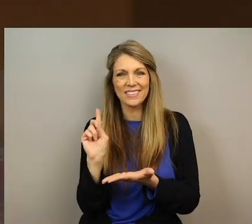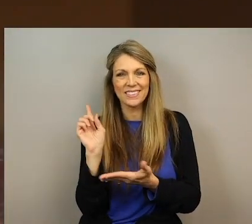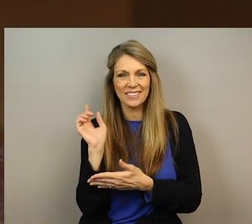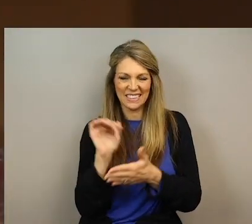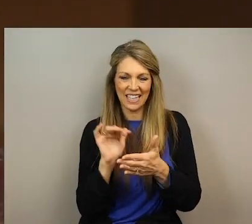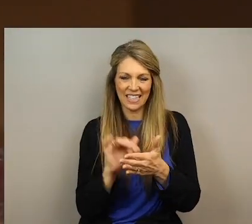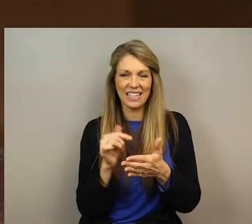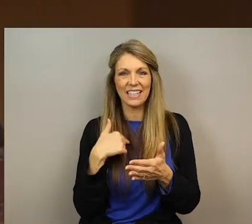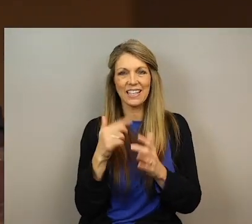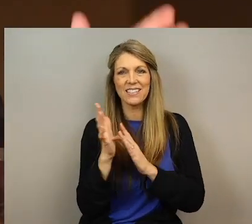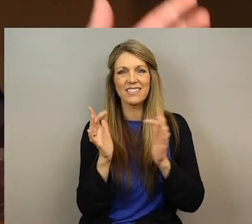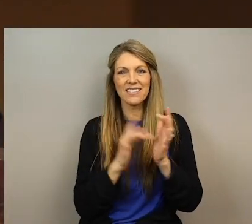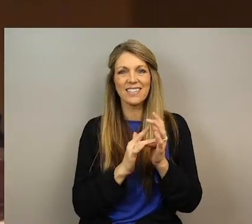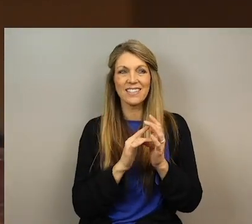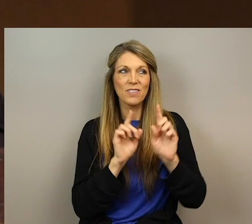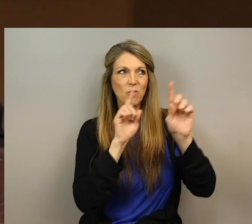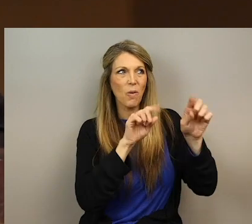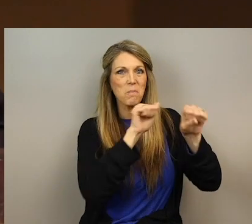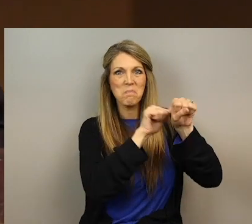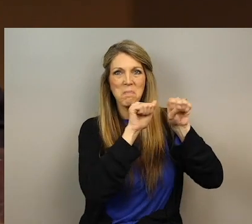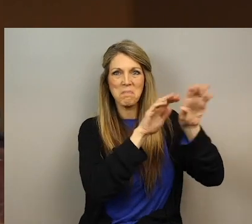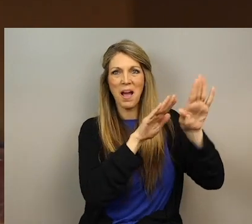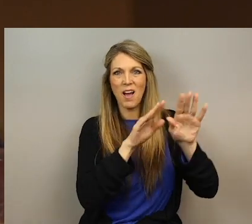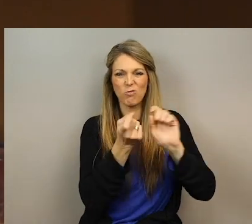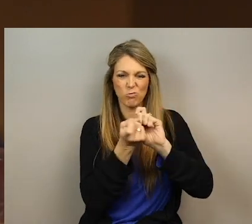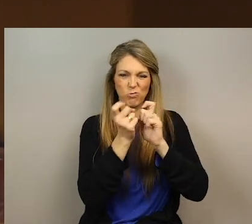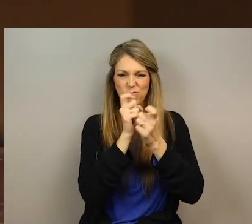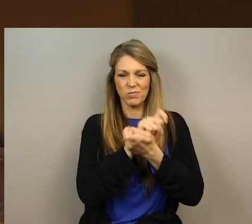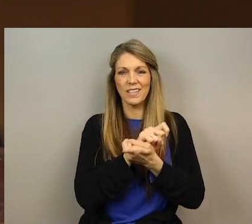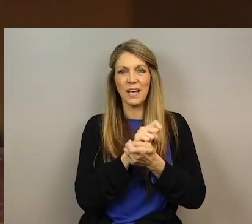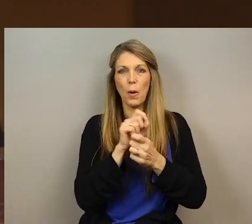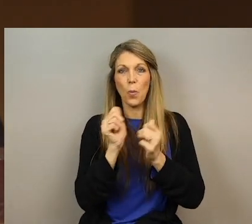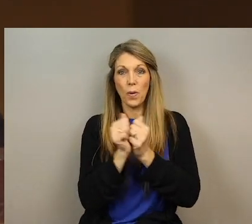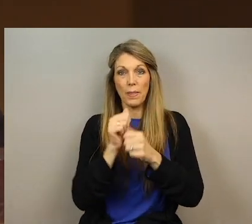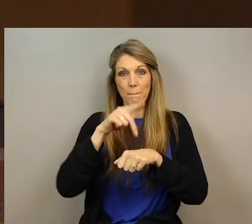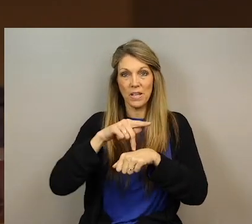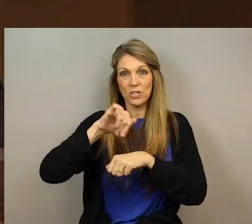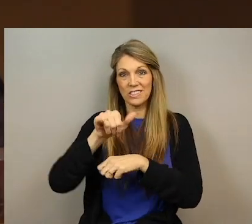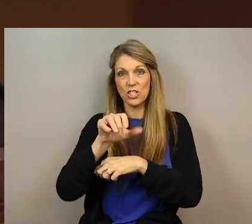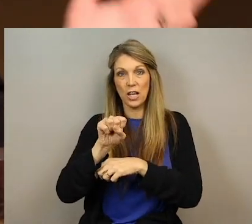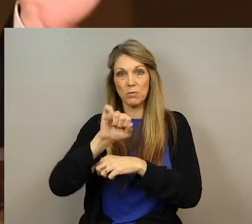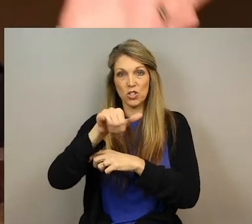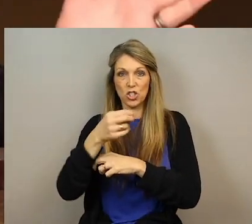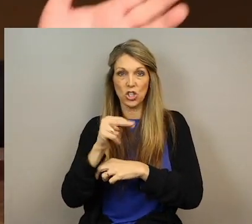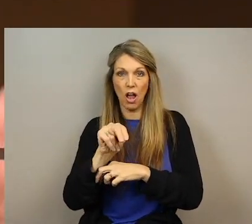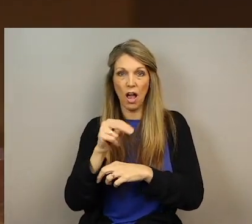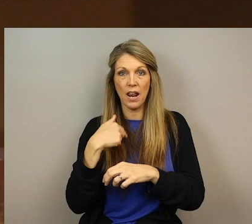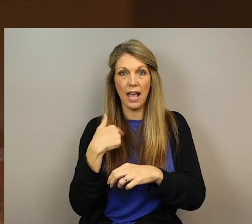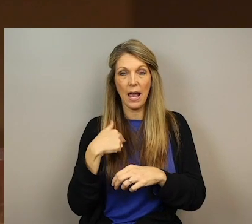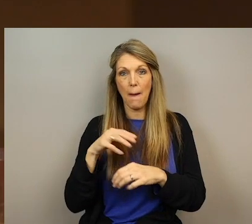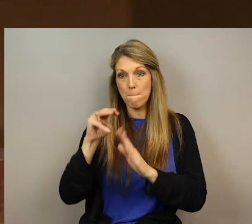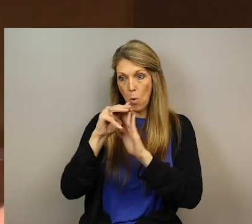chapter 17, we see Jesus up on the Mount of Transfiguration with Peter, James, and John. We see that Moses and Elijah